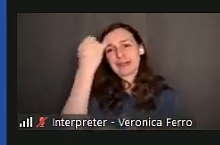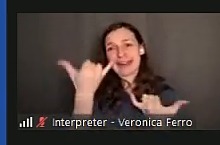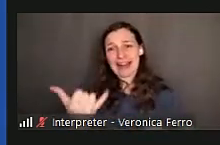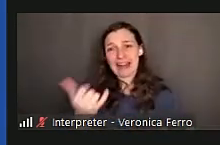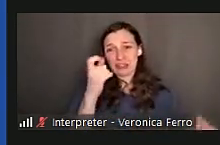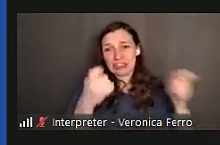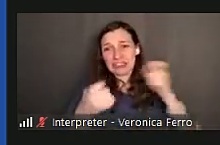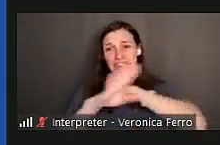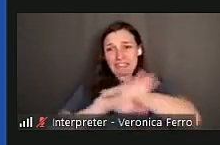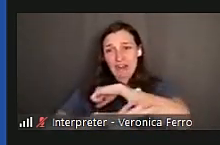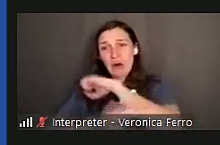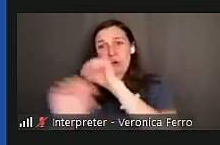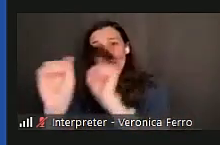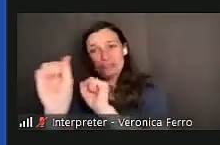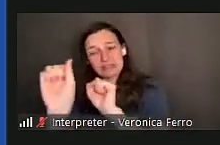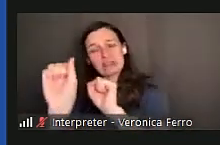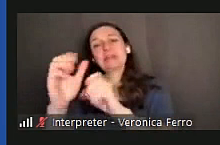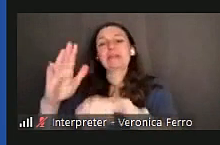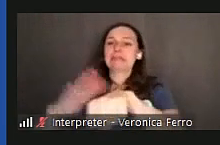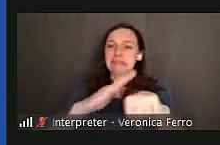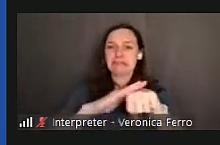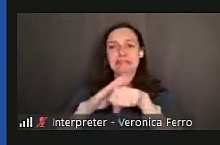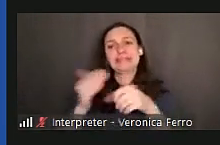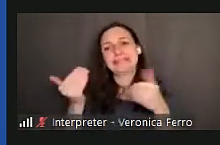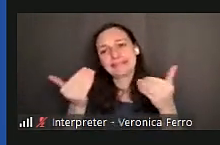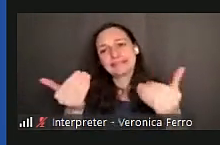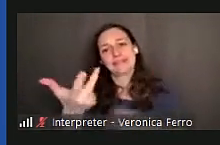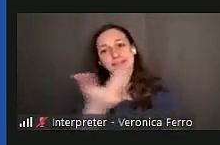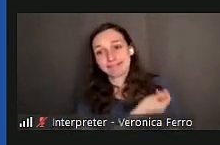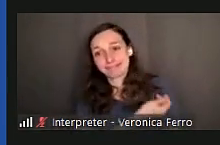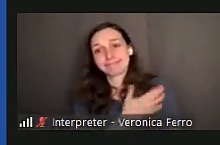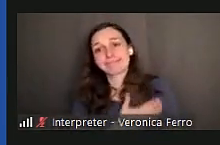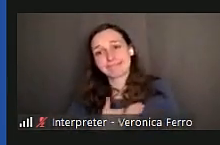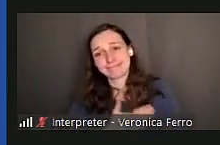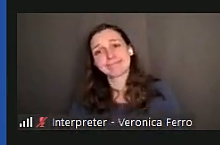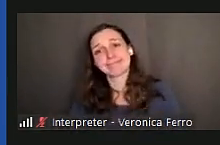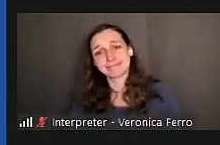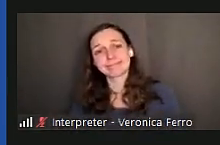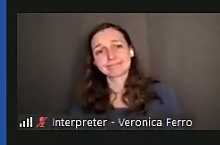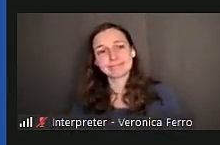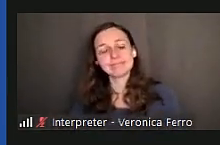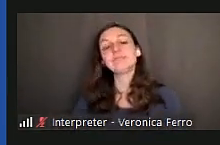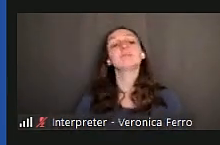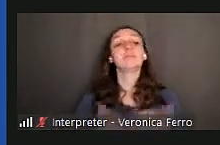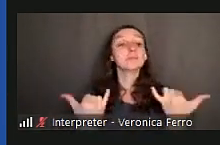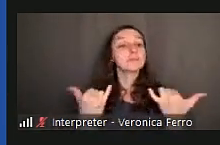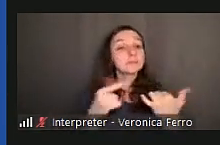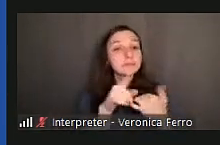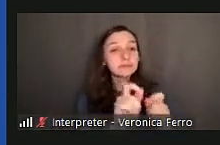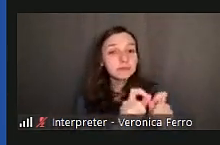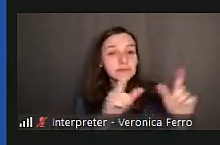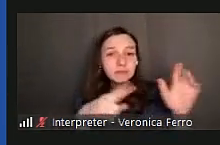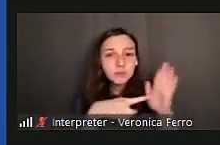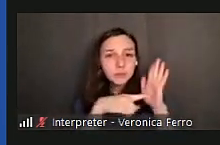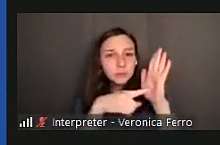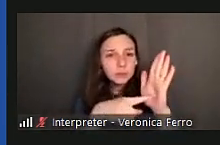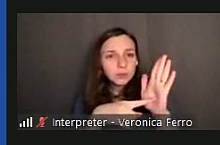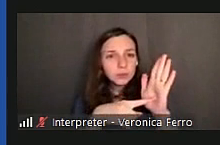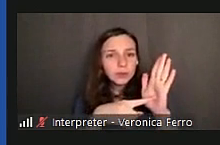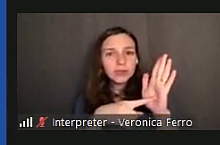And here is just a snapshot of comparison yesterday to today on our hospital numbers. Again, you know, pretty